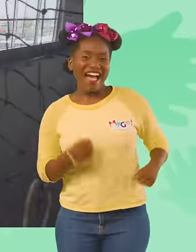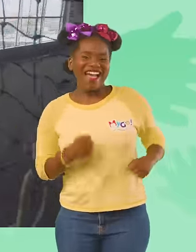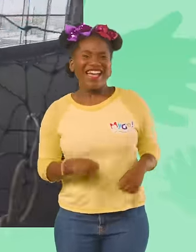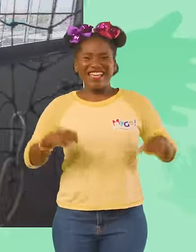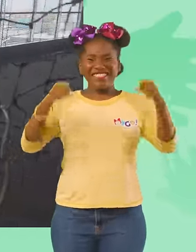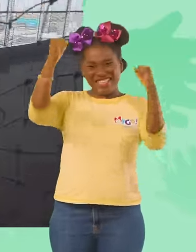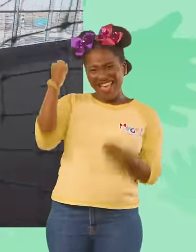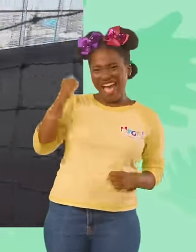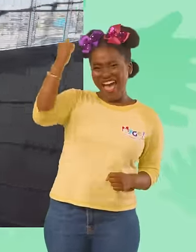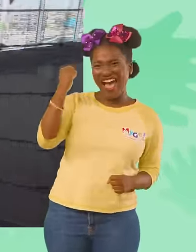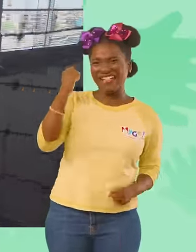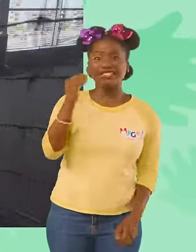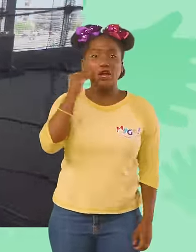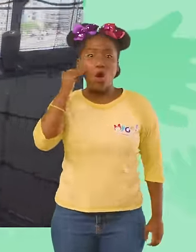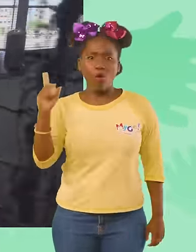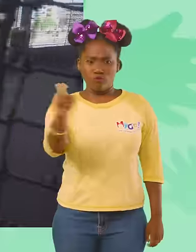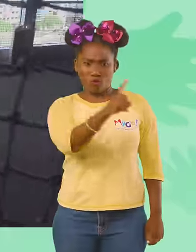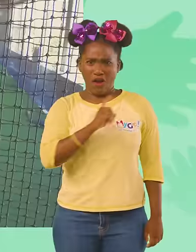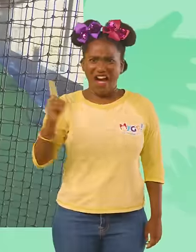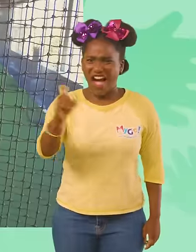Yeah! Yeah! That's like a home run!